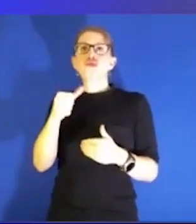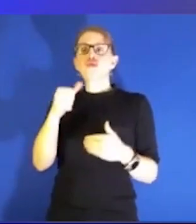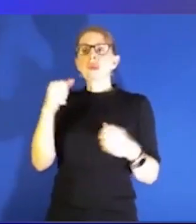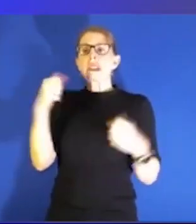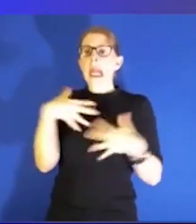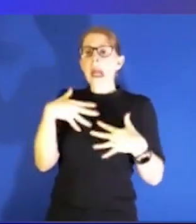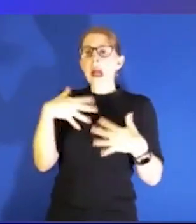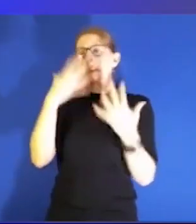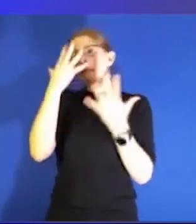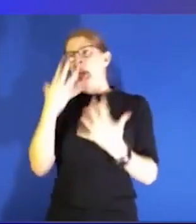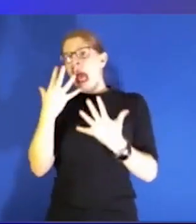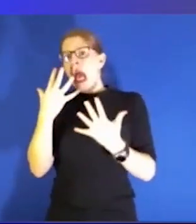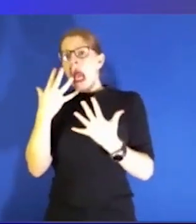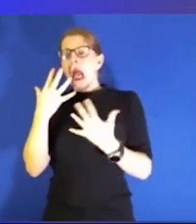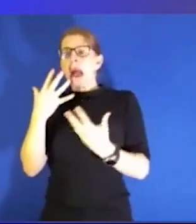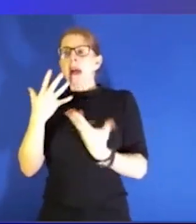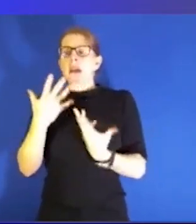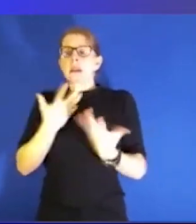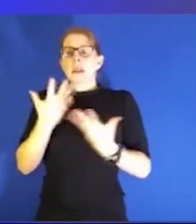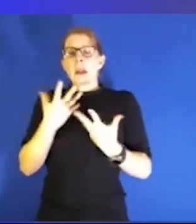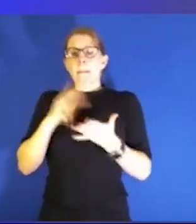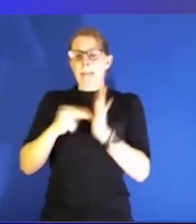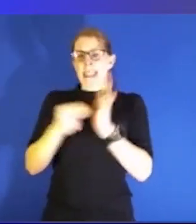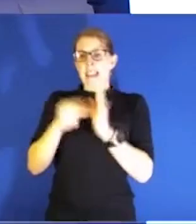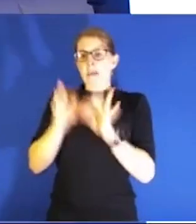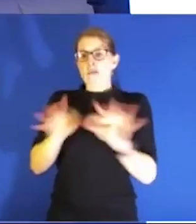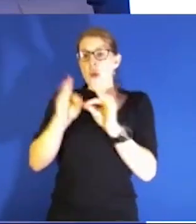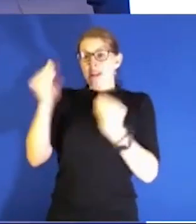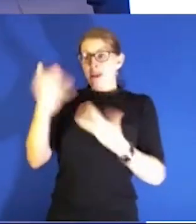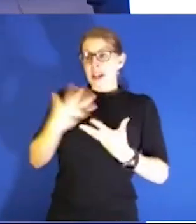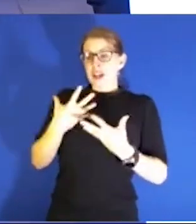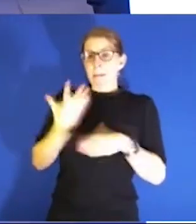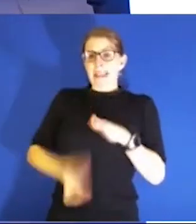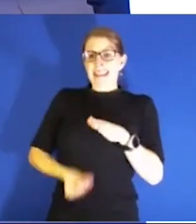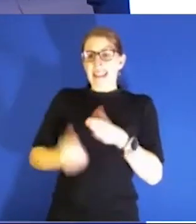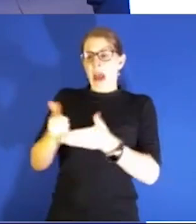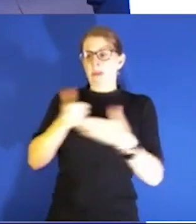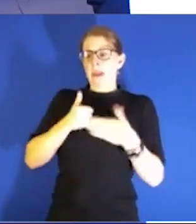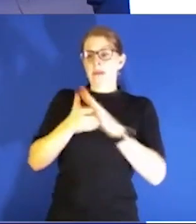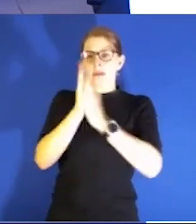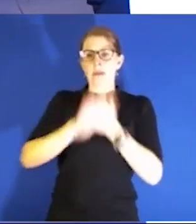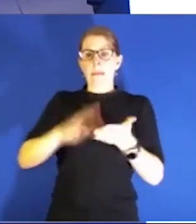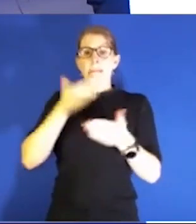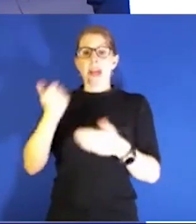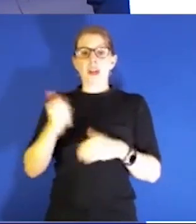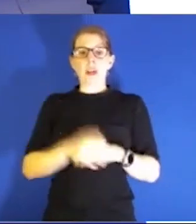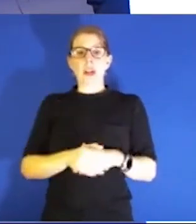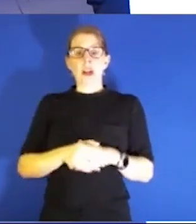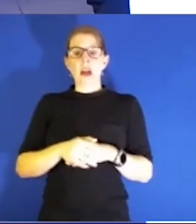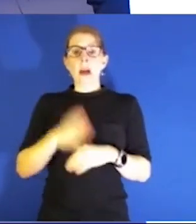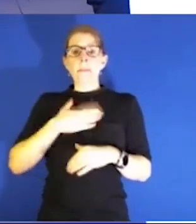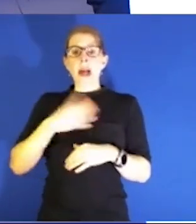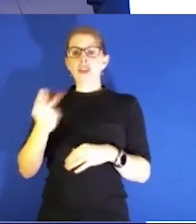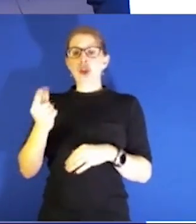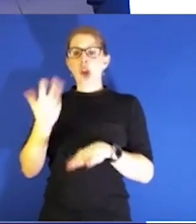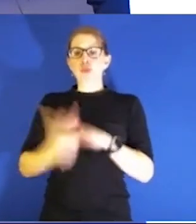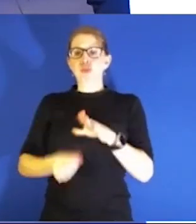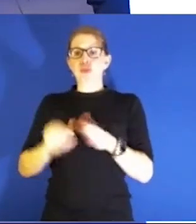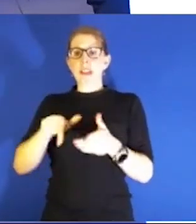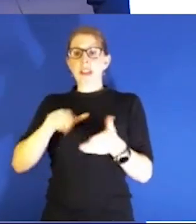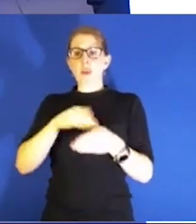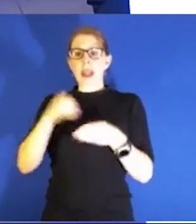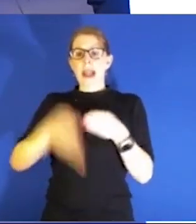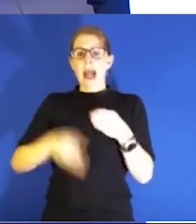I'm missing out on important information to help me get better. It's something that when I lost my dog this weekend, it made me feel like I got to be really strong because one day I may